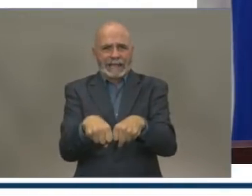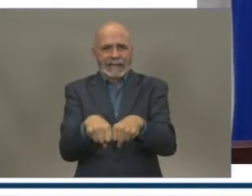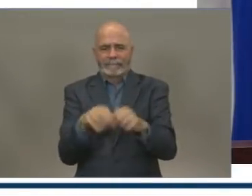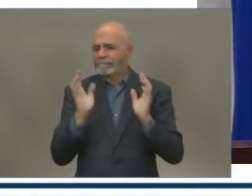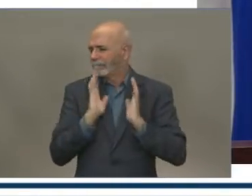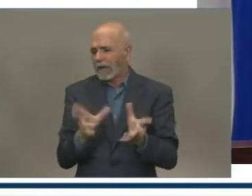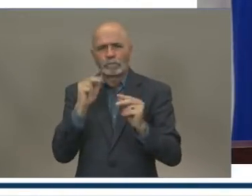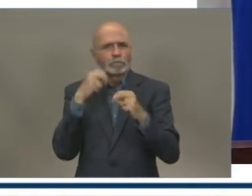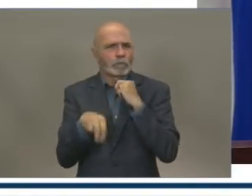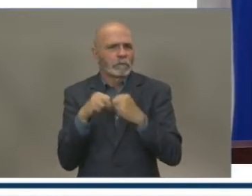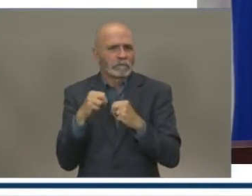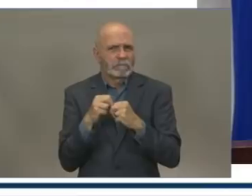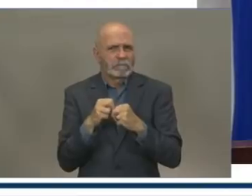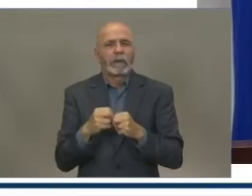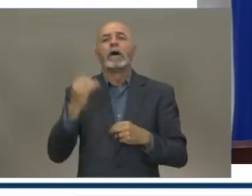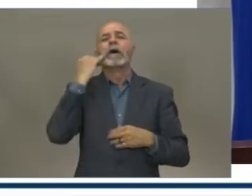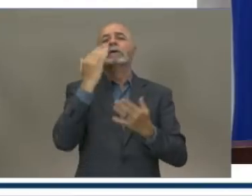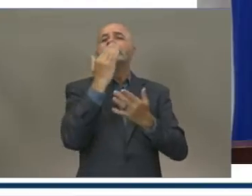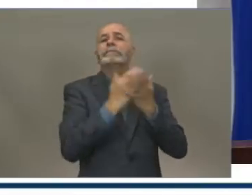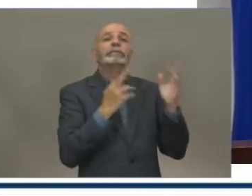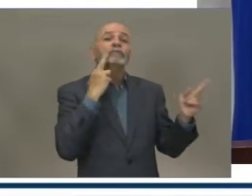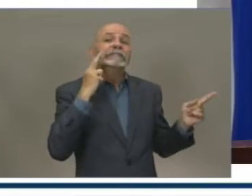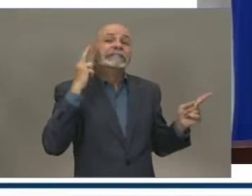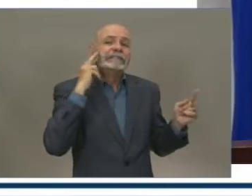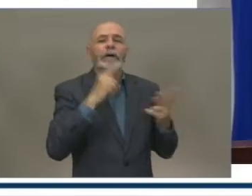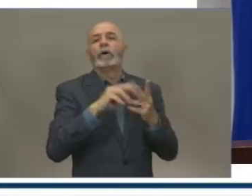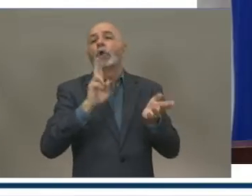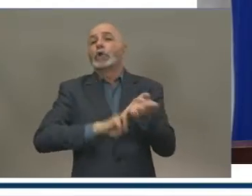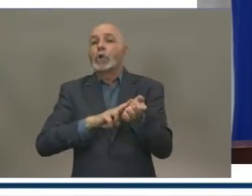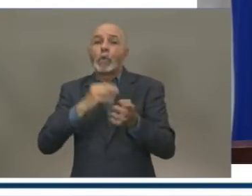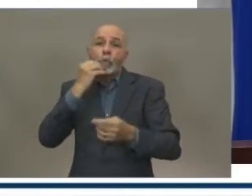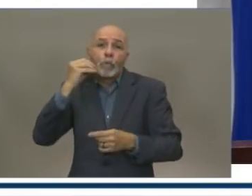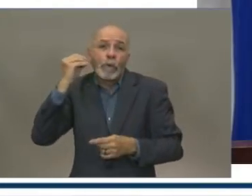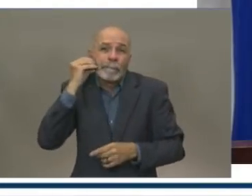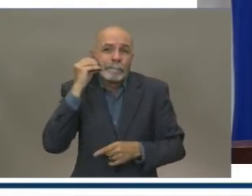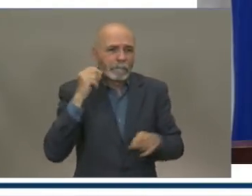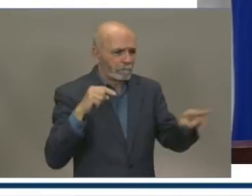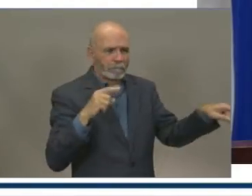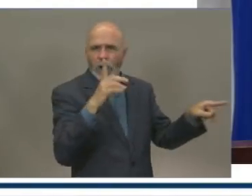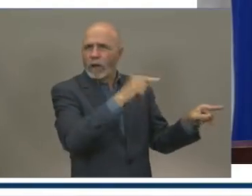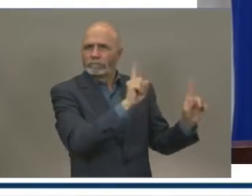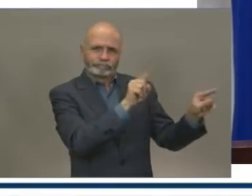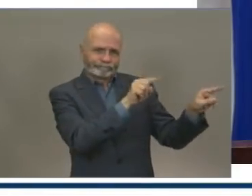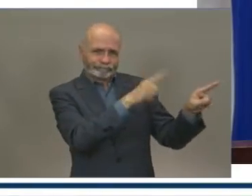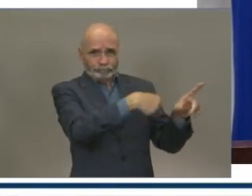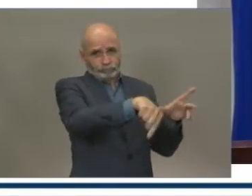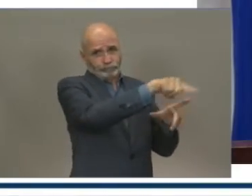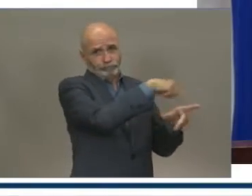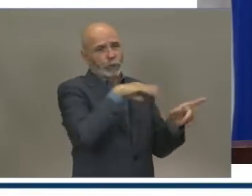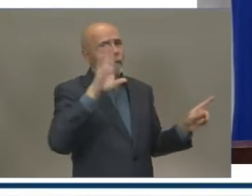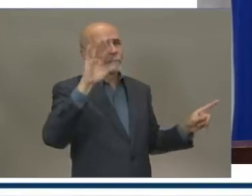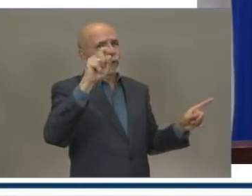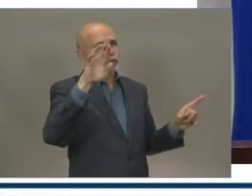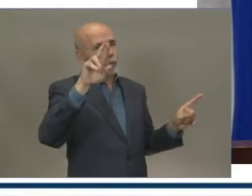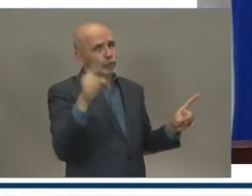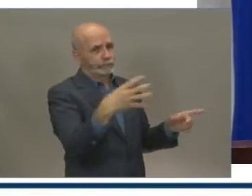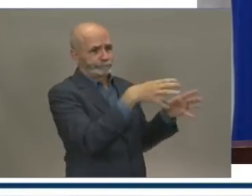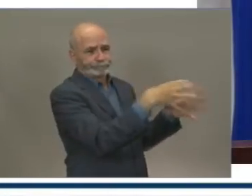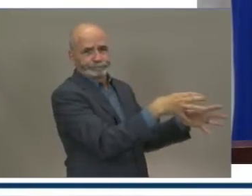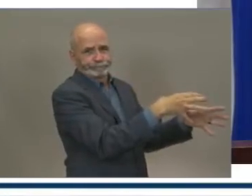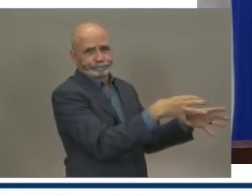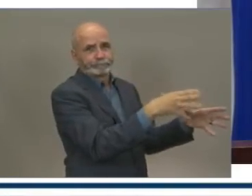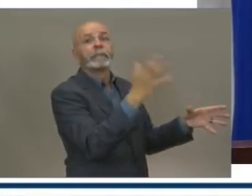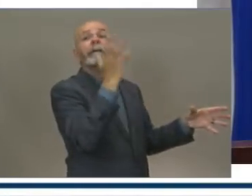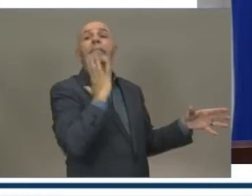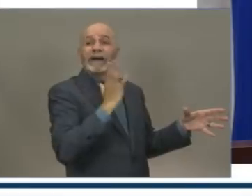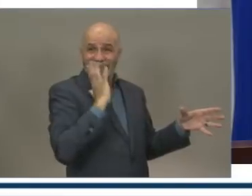residents in long-term care were among the first to get vaccinated in Nova Scotia, and that minimum 6-month time